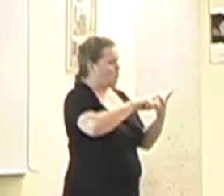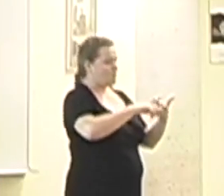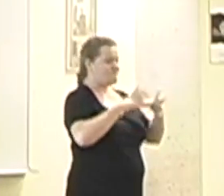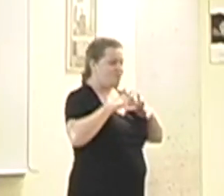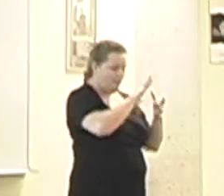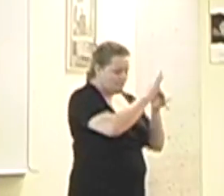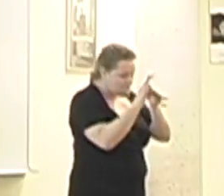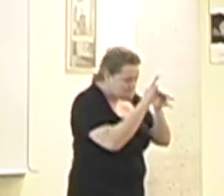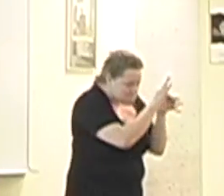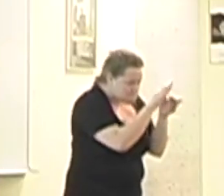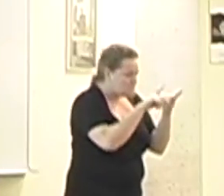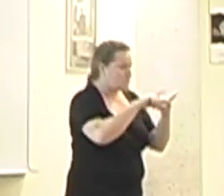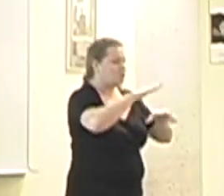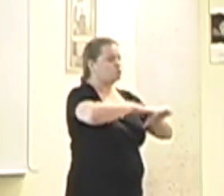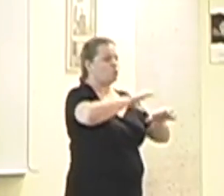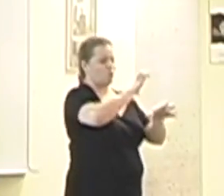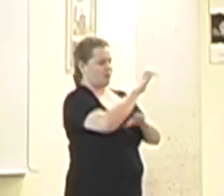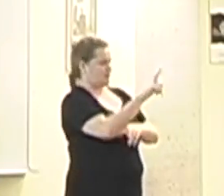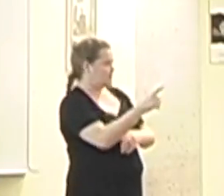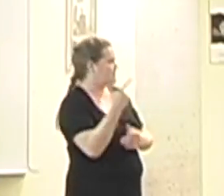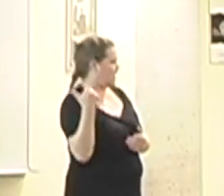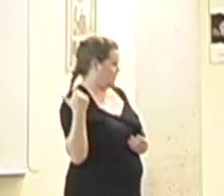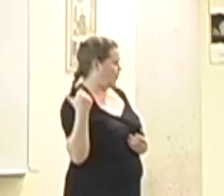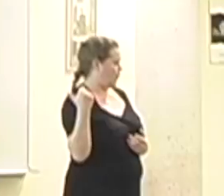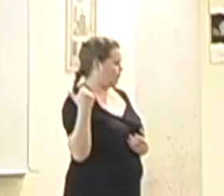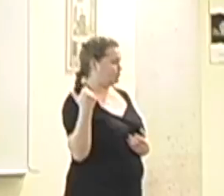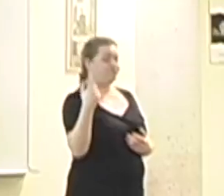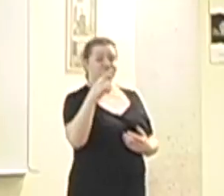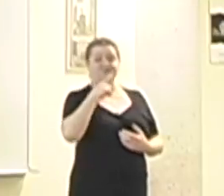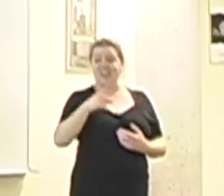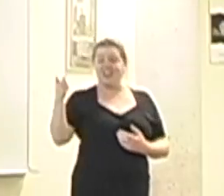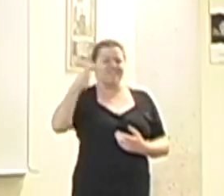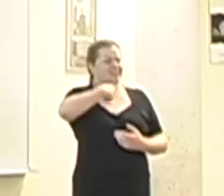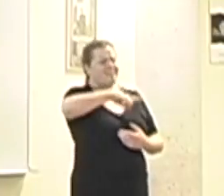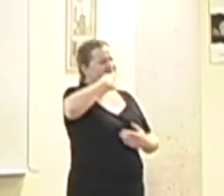classifiers. Yet, what's interesting here is that the